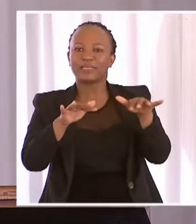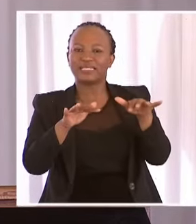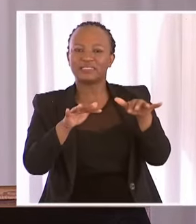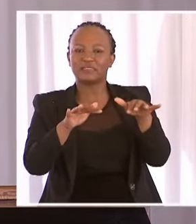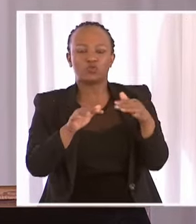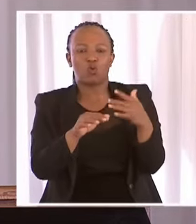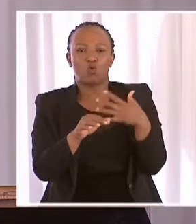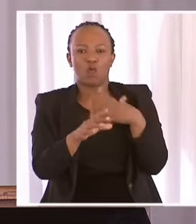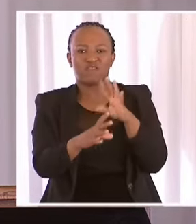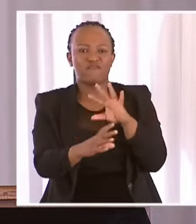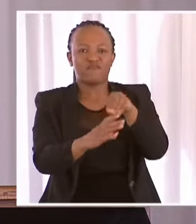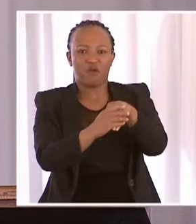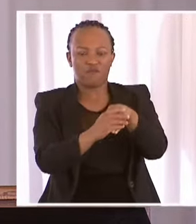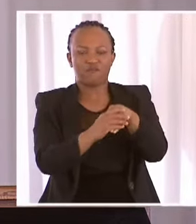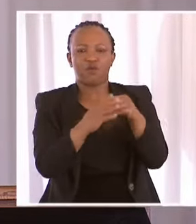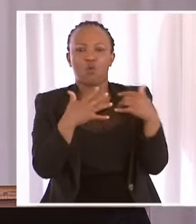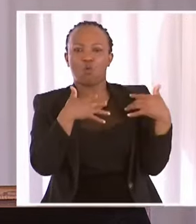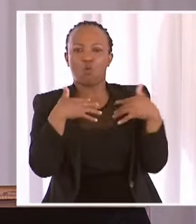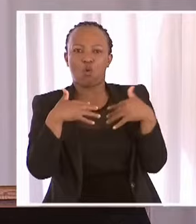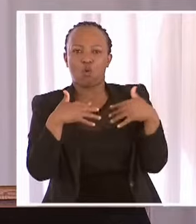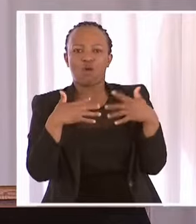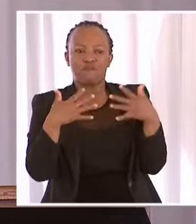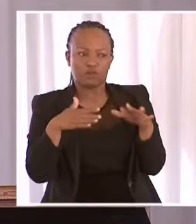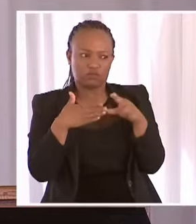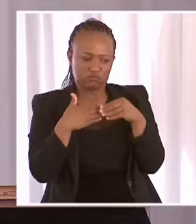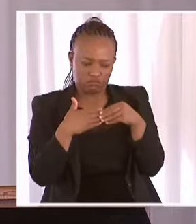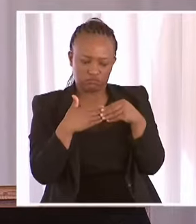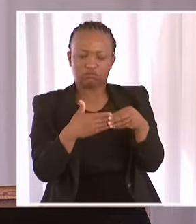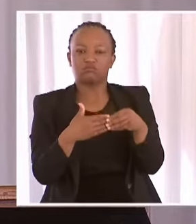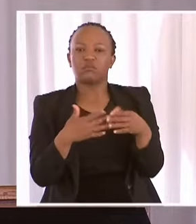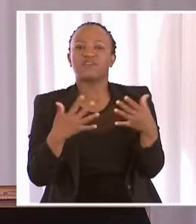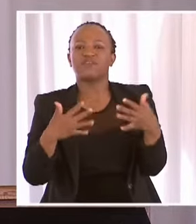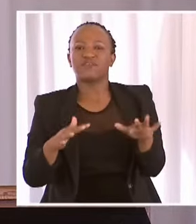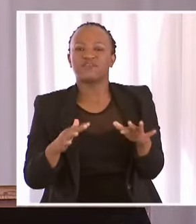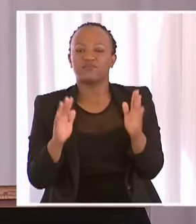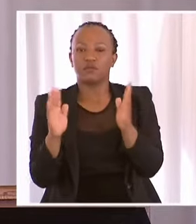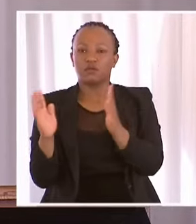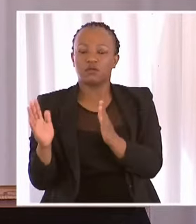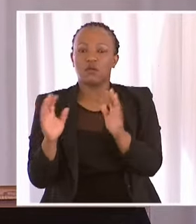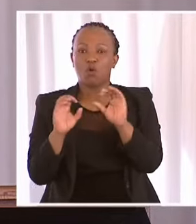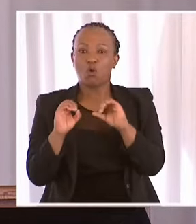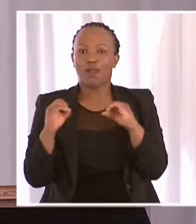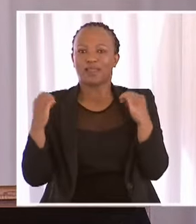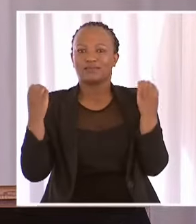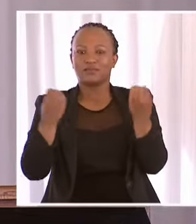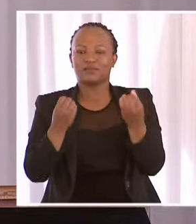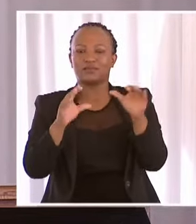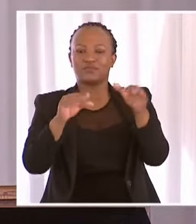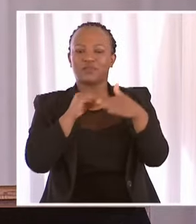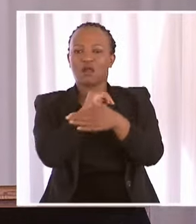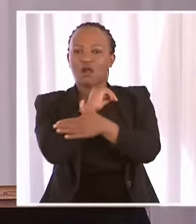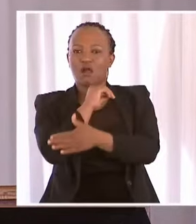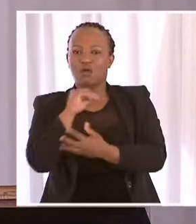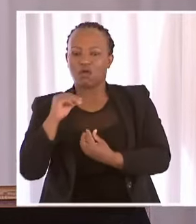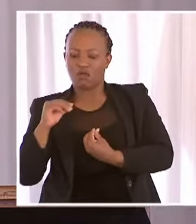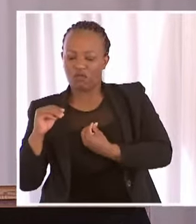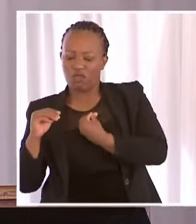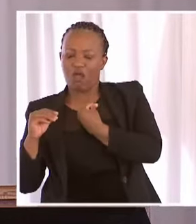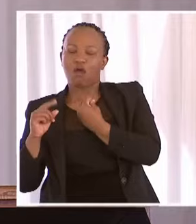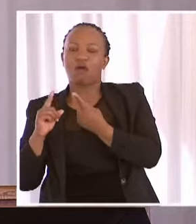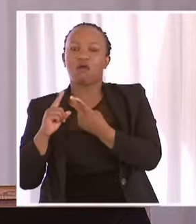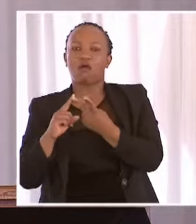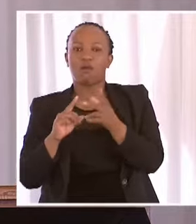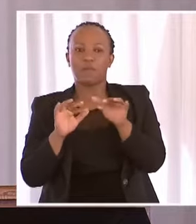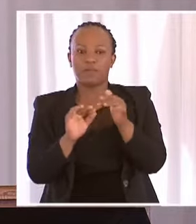linked back to the End Conscription organization in this country, the young whites refusing to